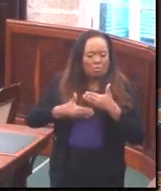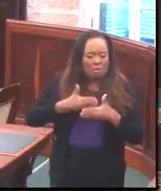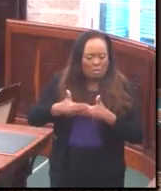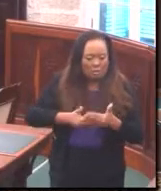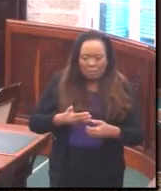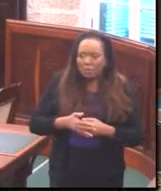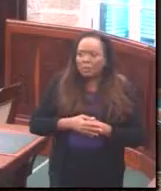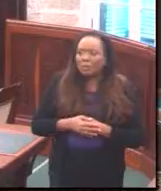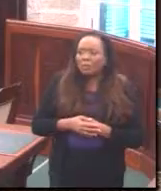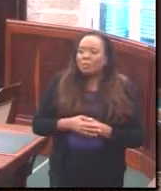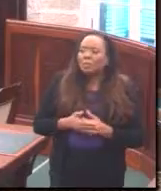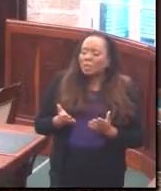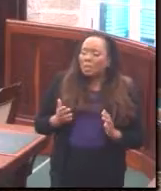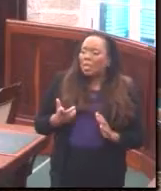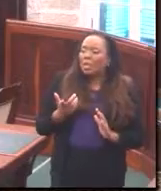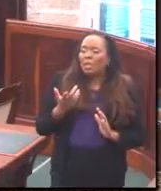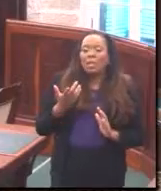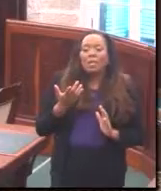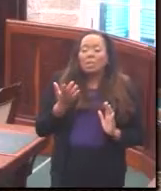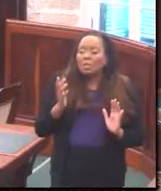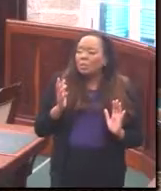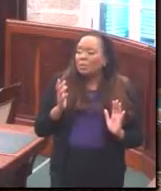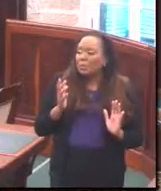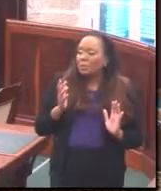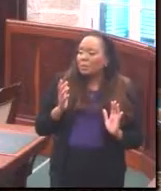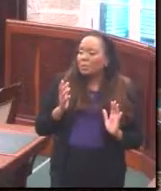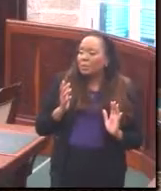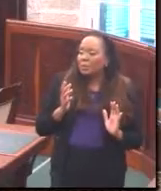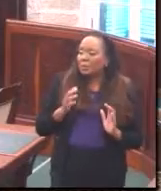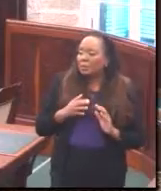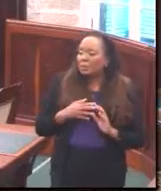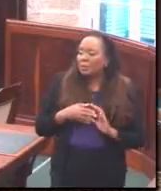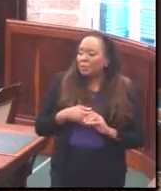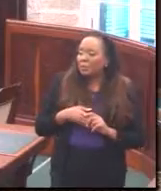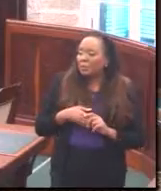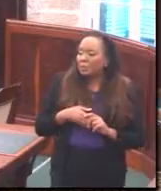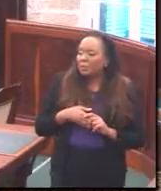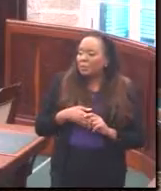There's a note saying that the House,